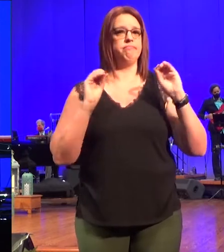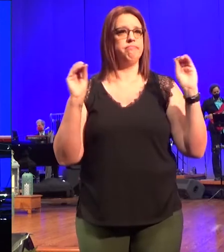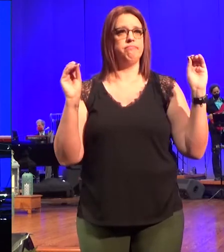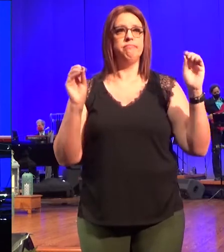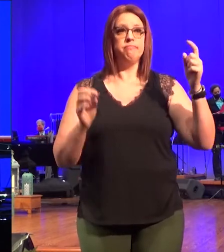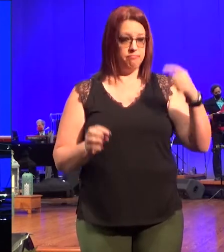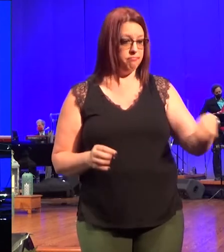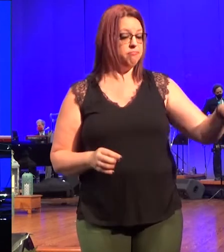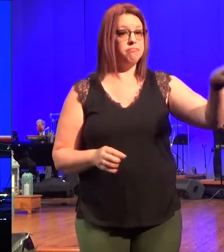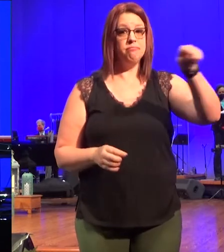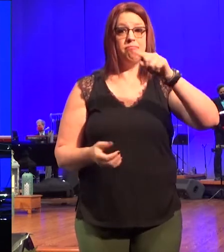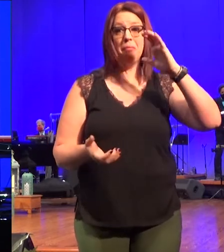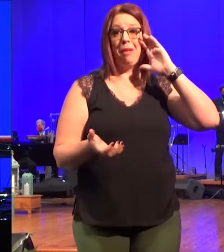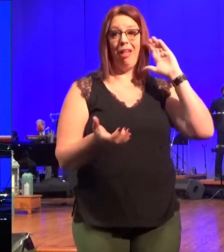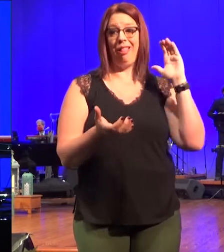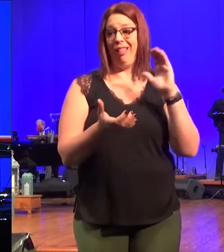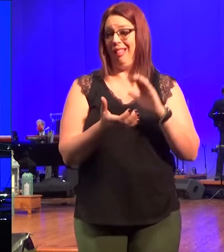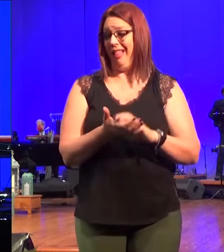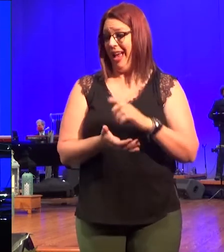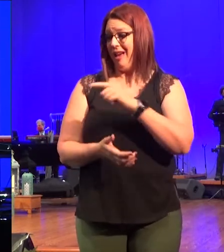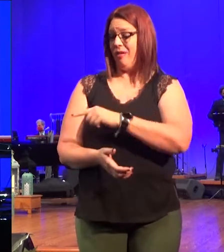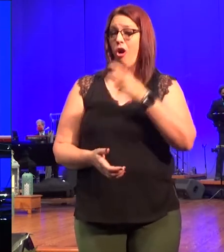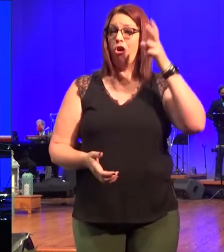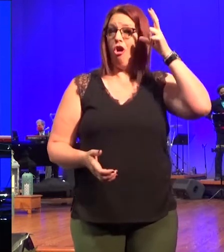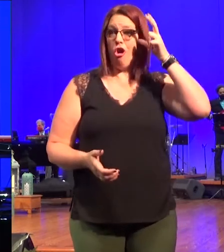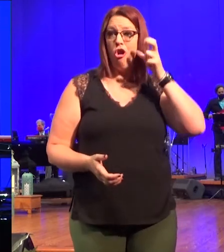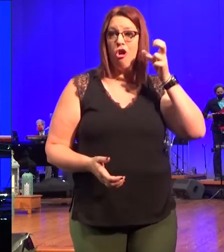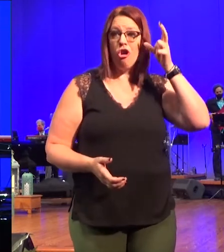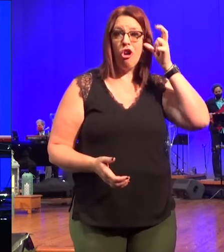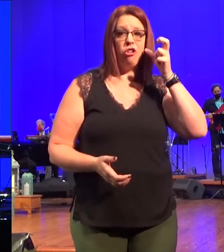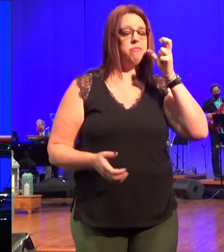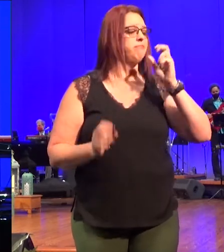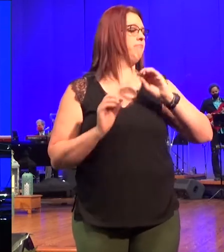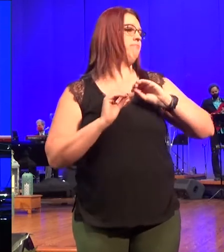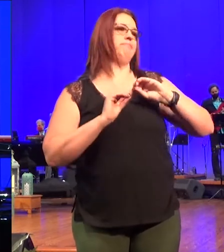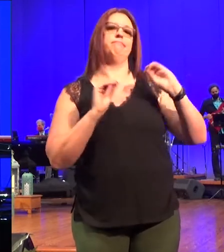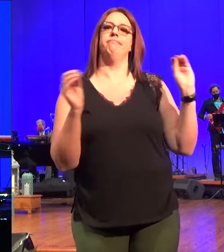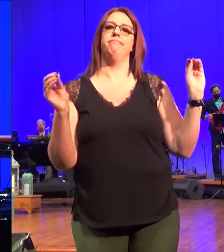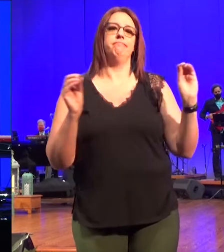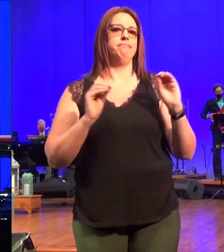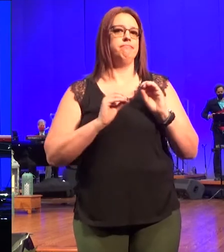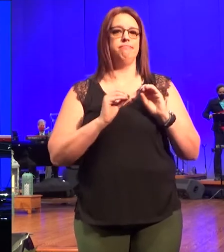No one believed what she heard.